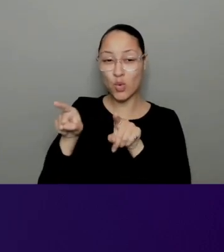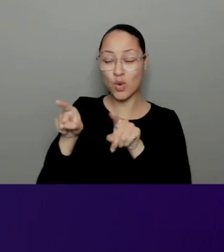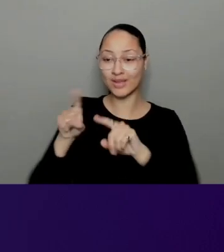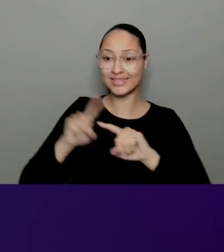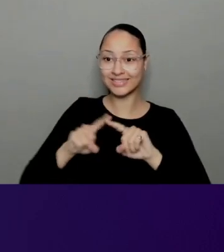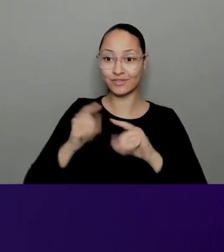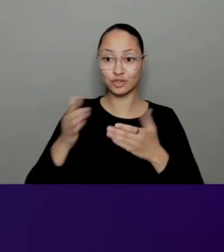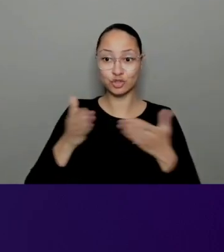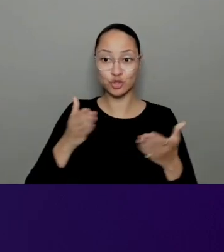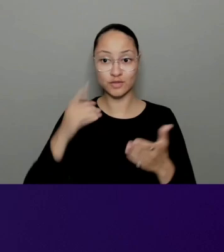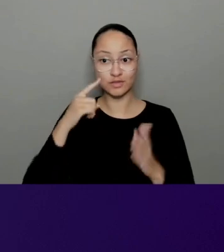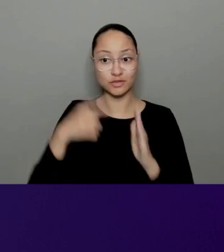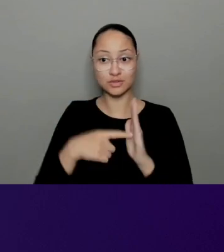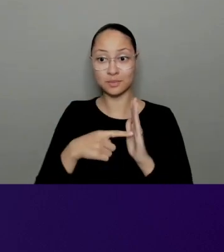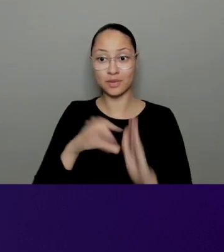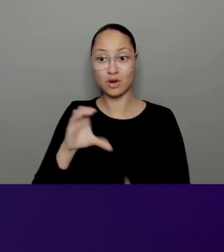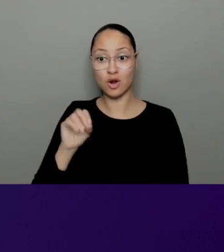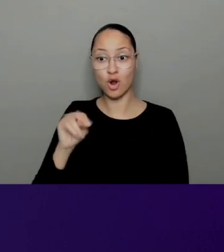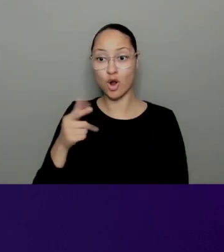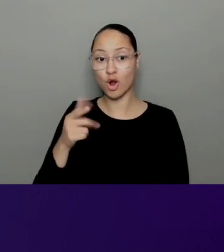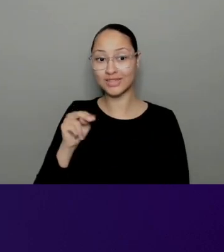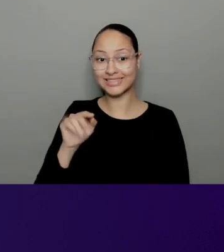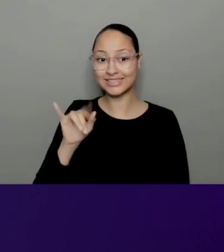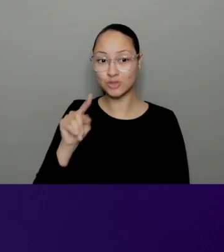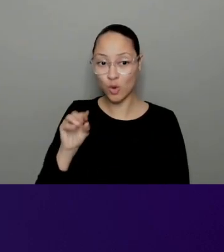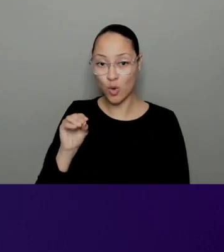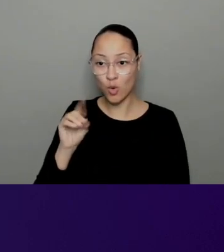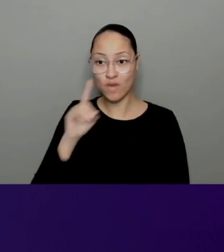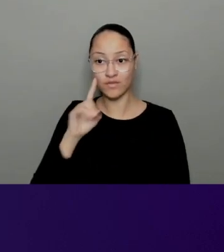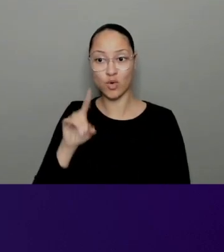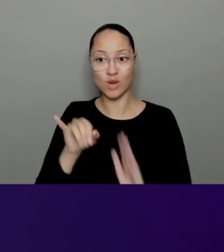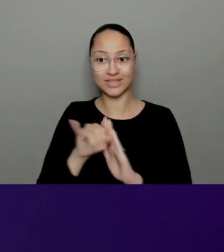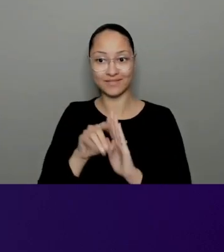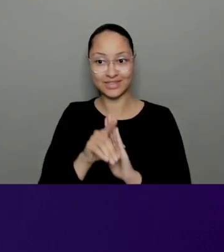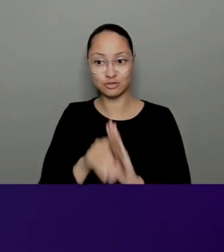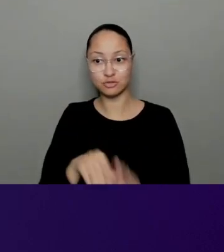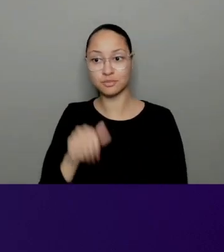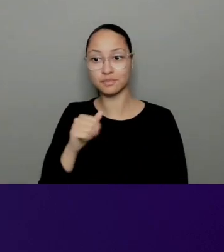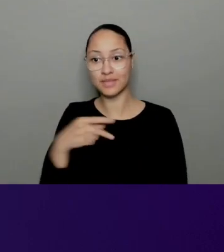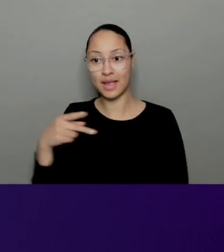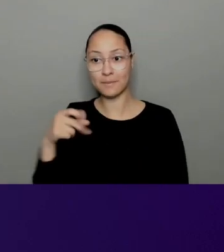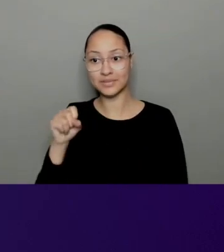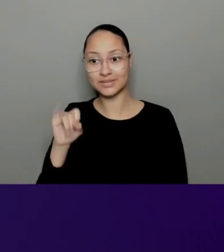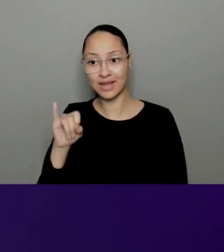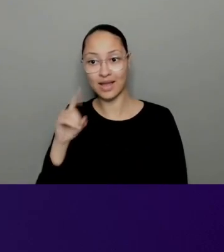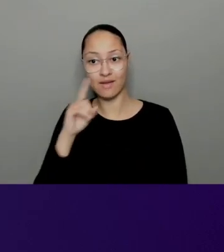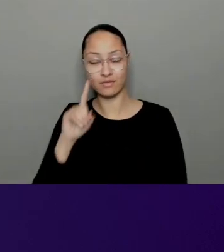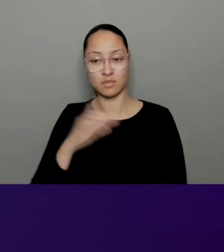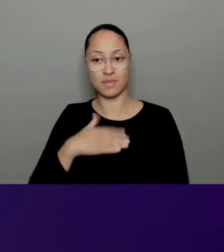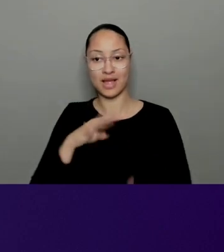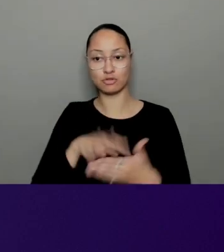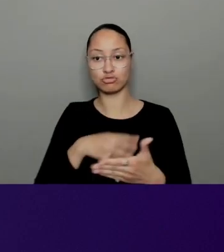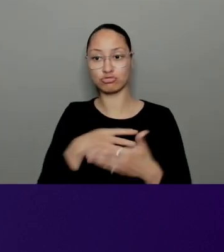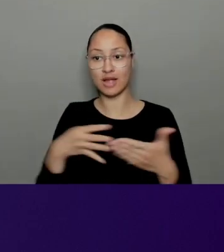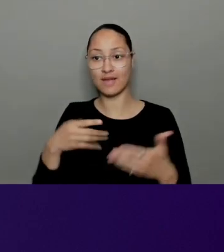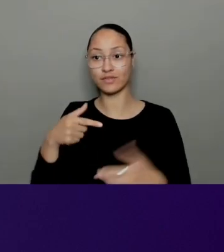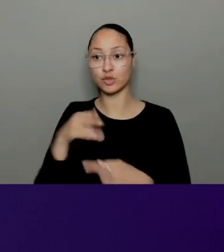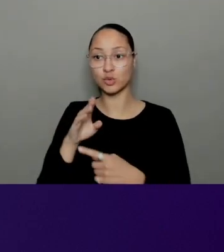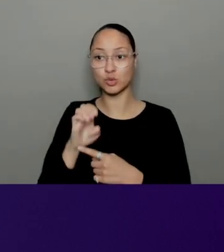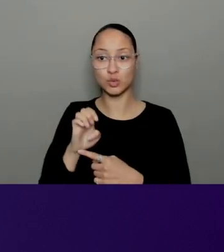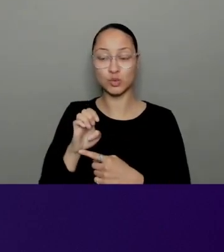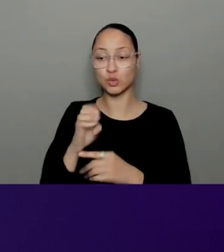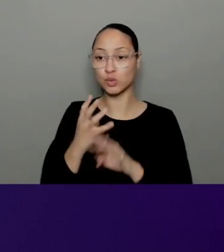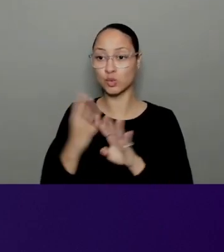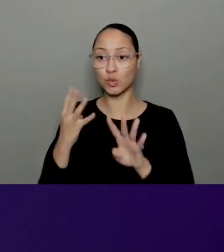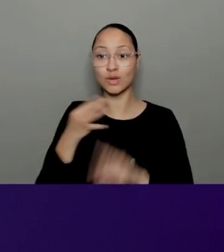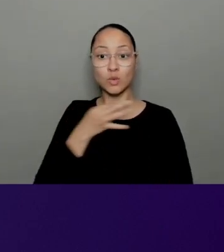like Cognito for my authentication, AppSync for my GraphQL queries, and hosting my web app. In